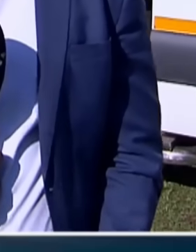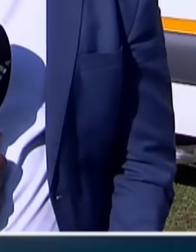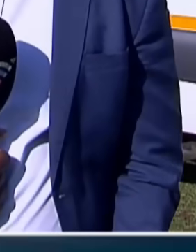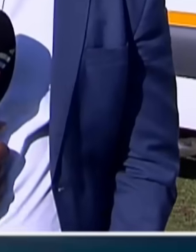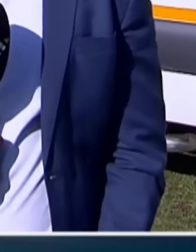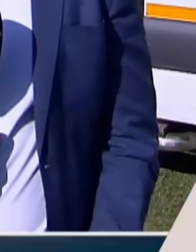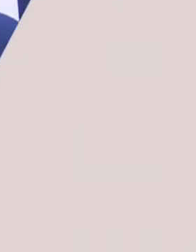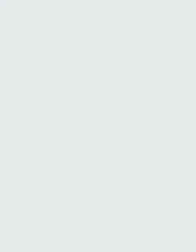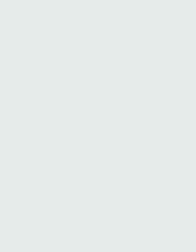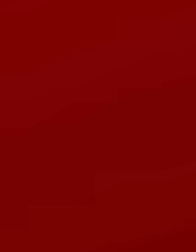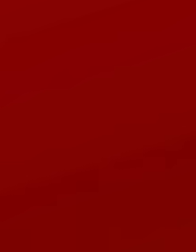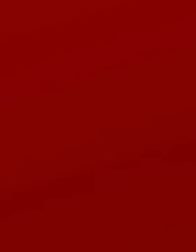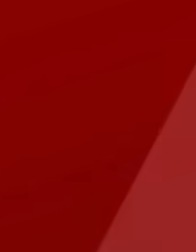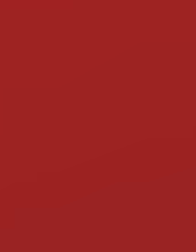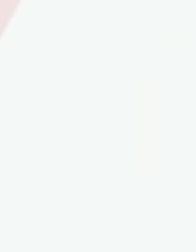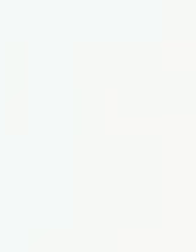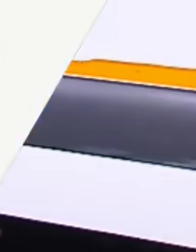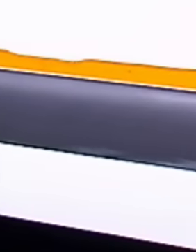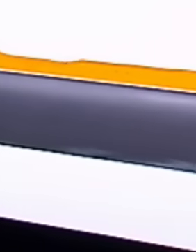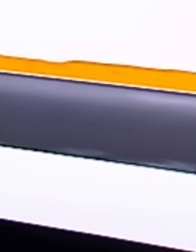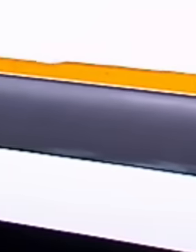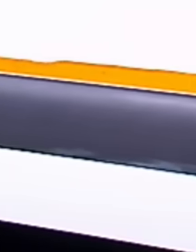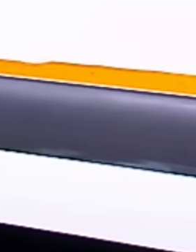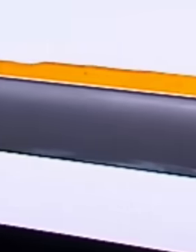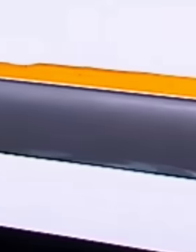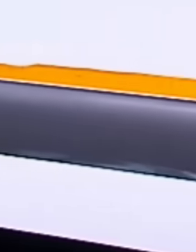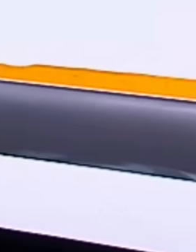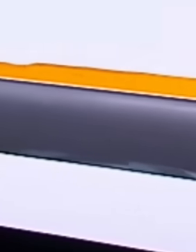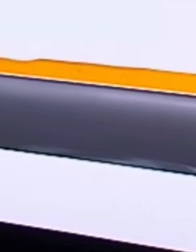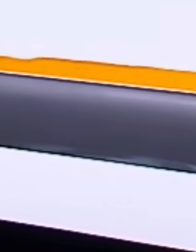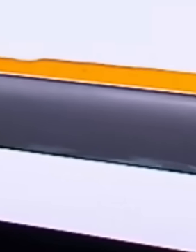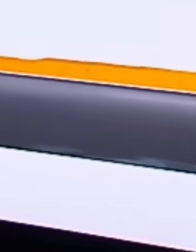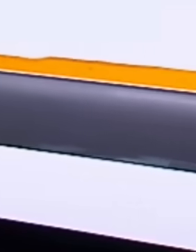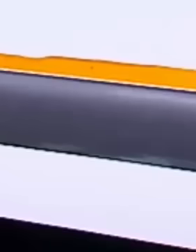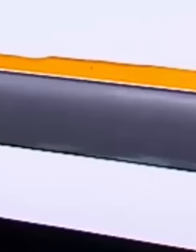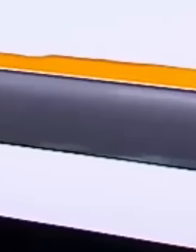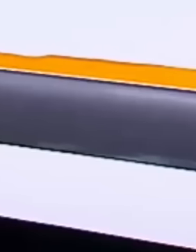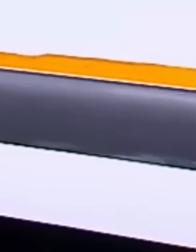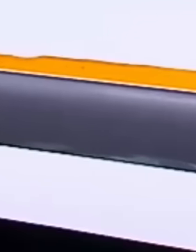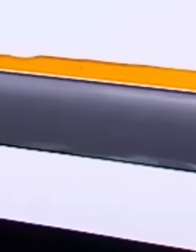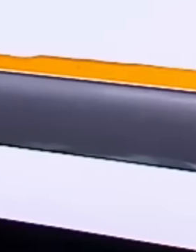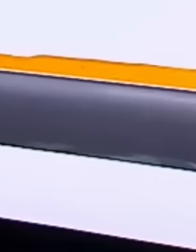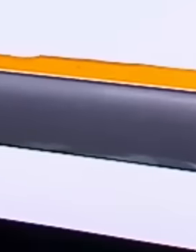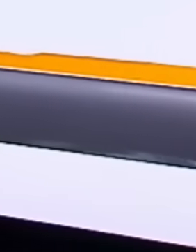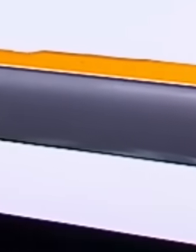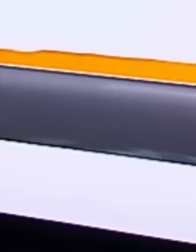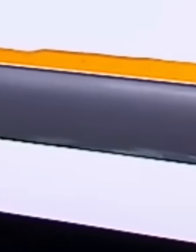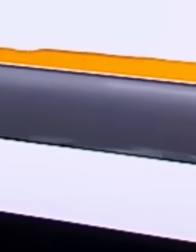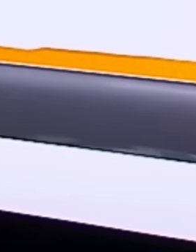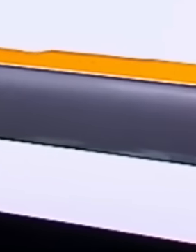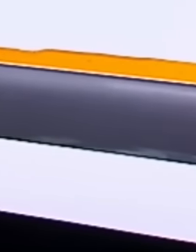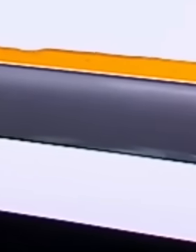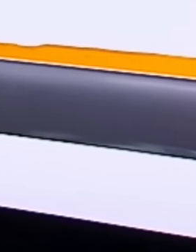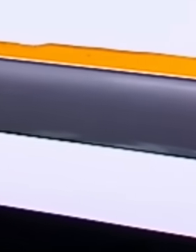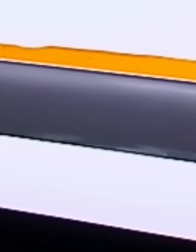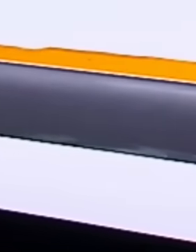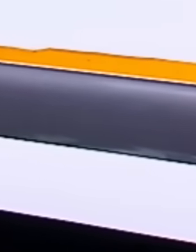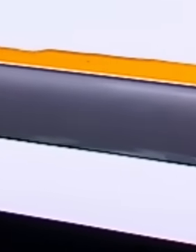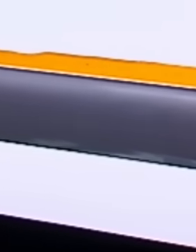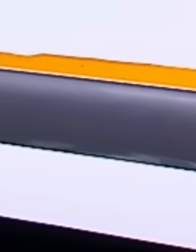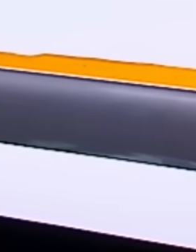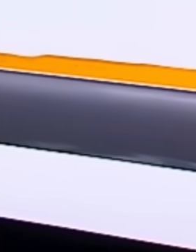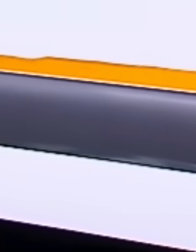Good morning to you, Sakina, and to our SABC viewers at home. On a lighter note, we are here at the Nasrec Expo Center. That is